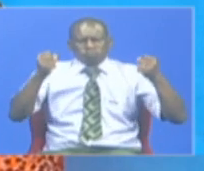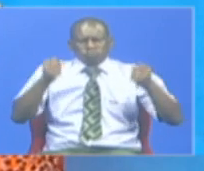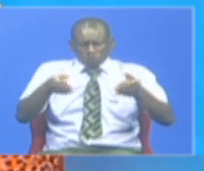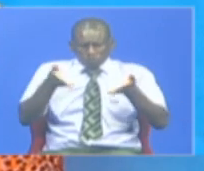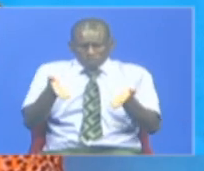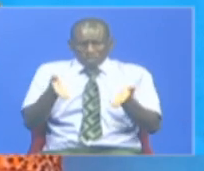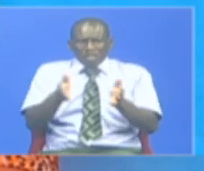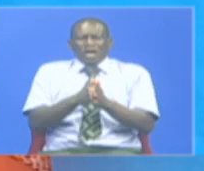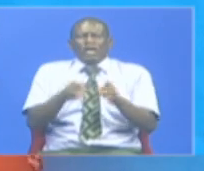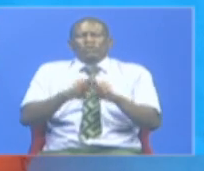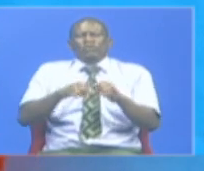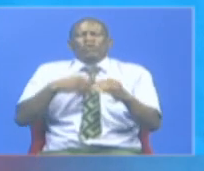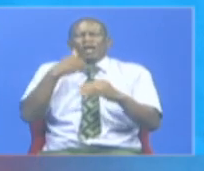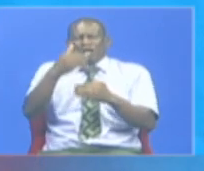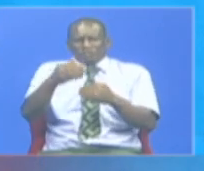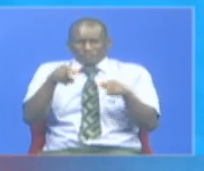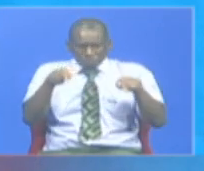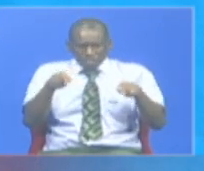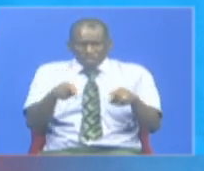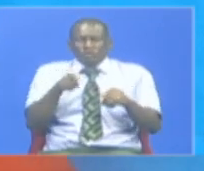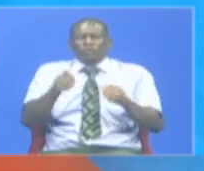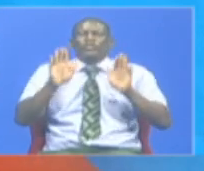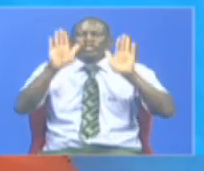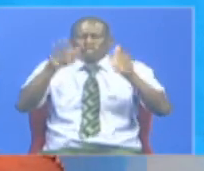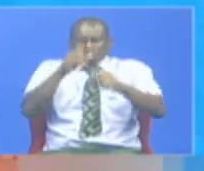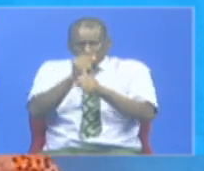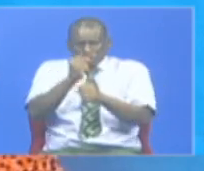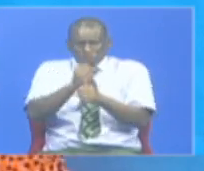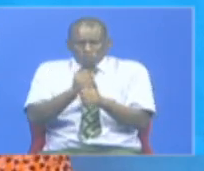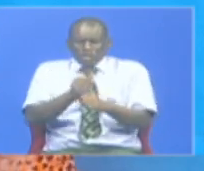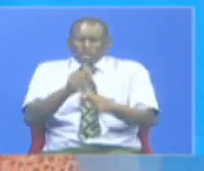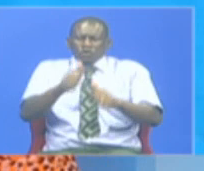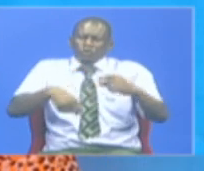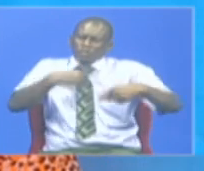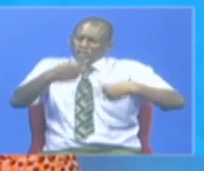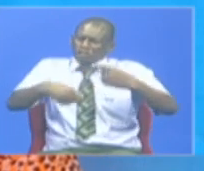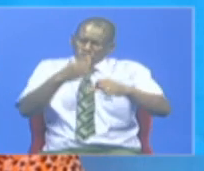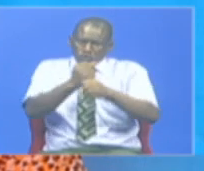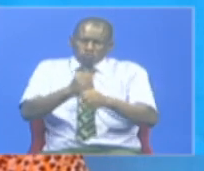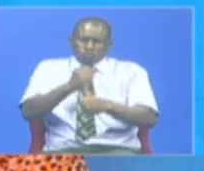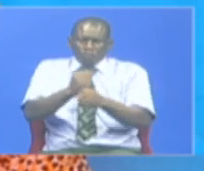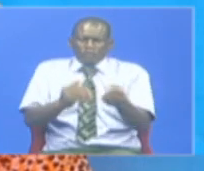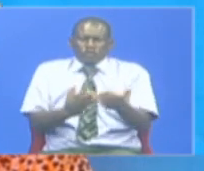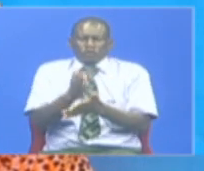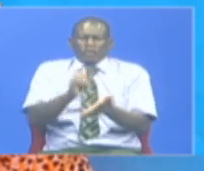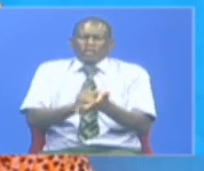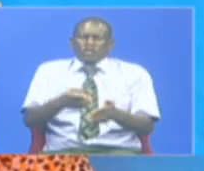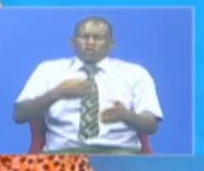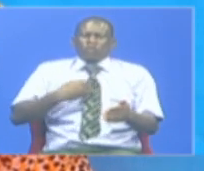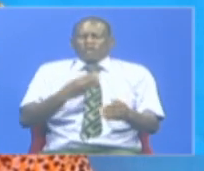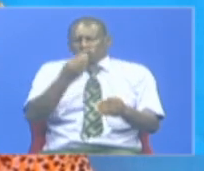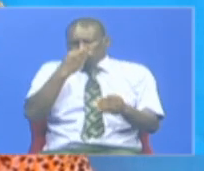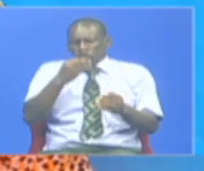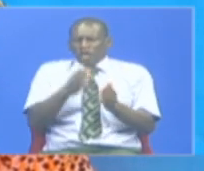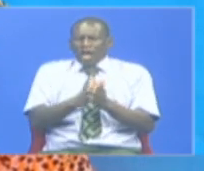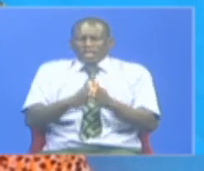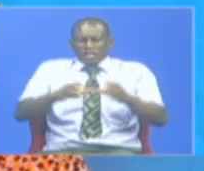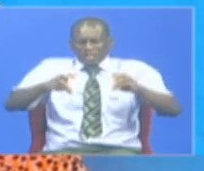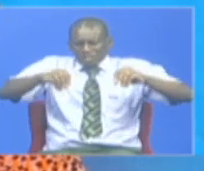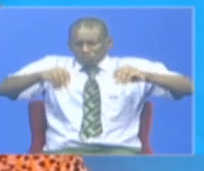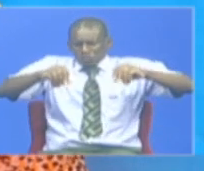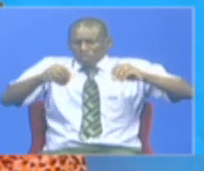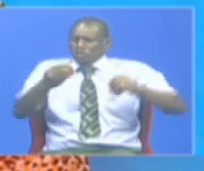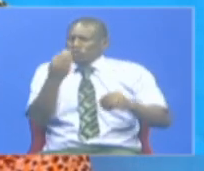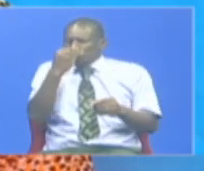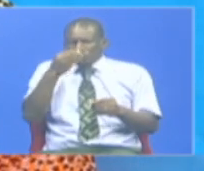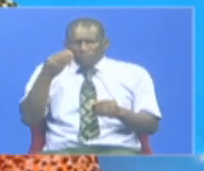and even beyond for this important work that they continue to do to ensure our food and nutrition security